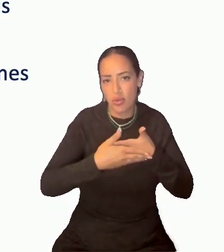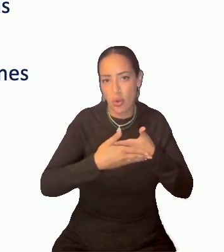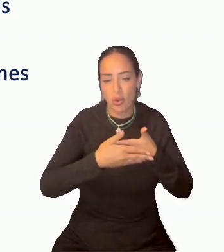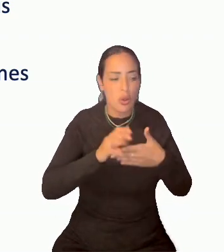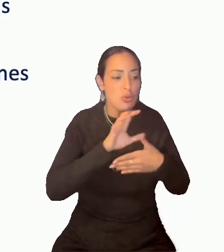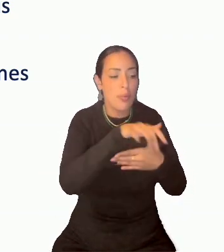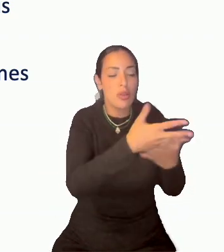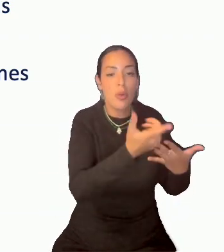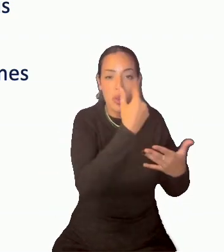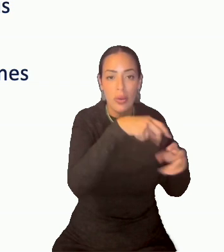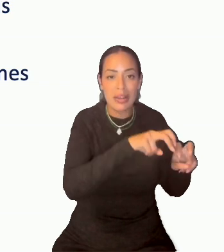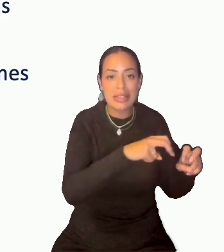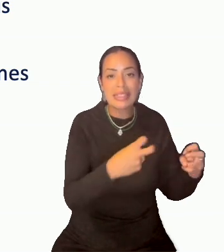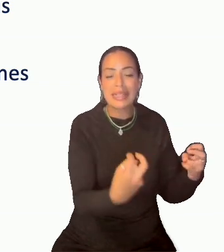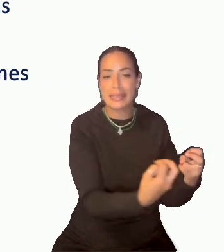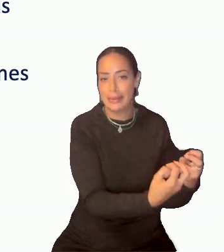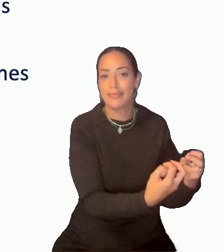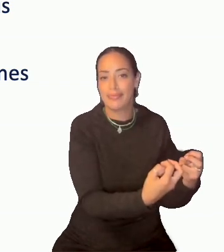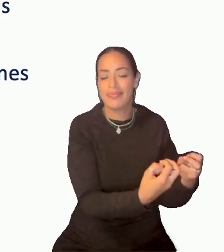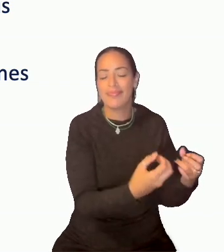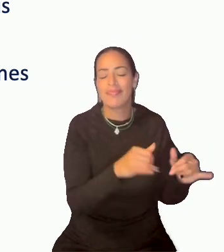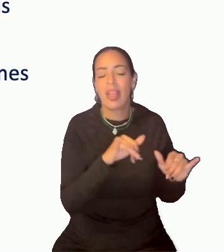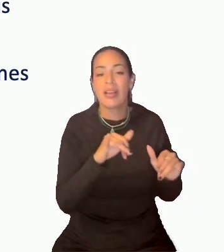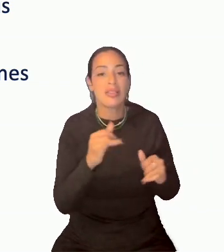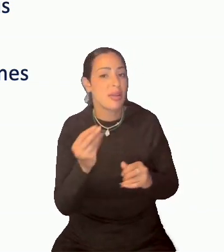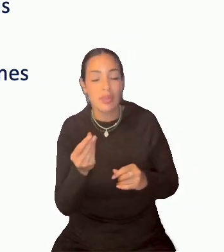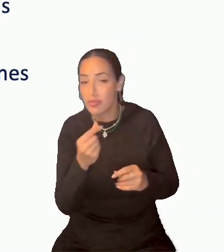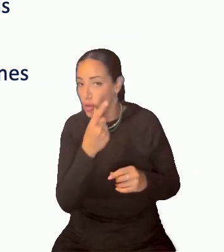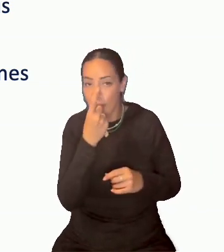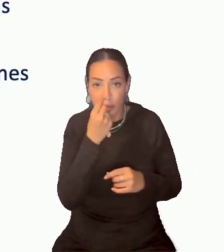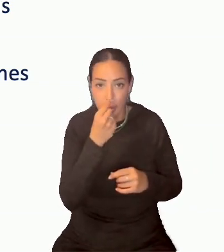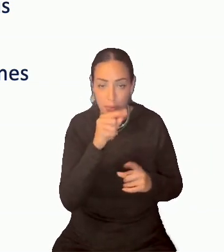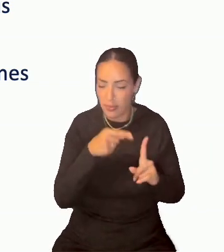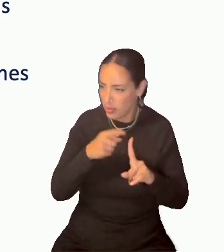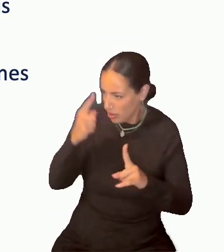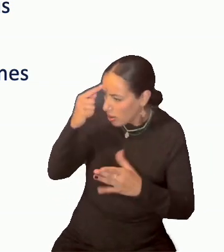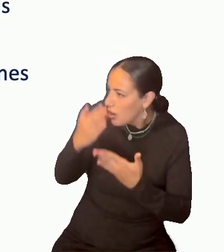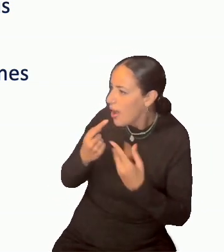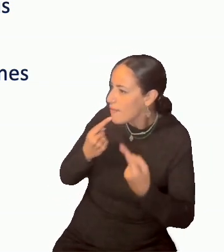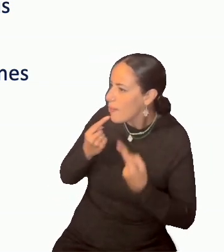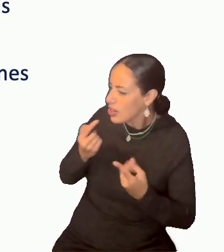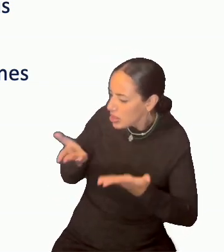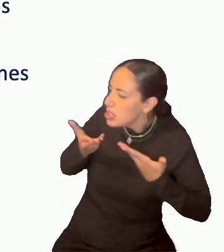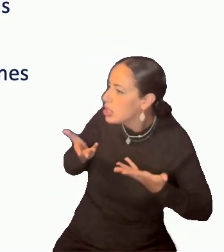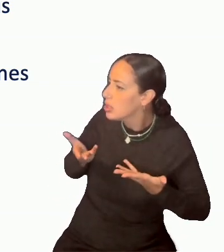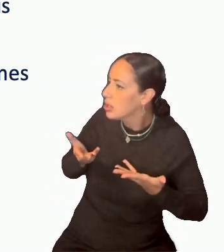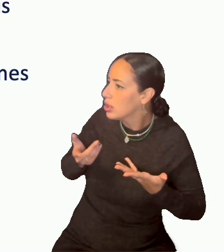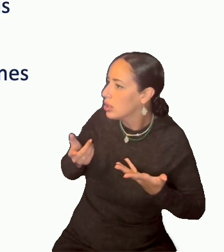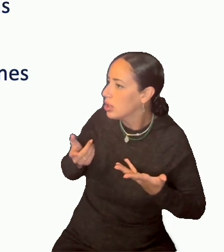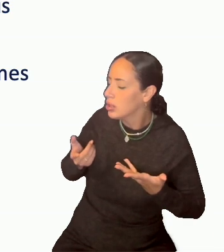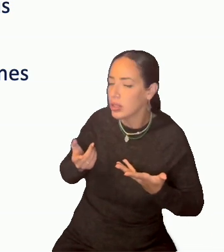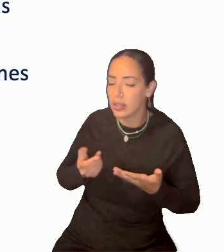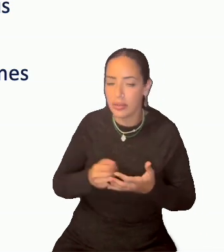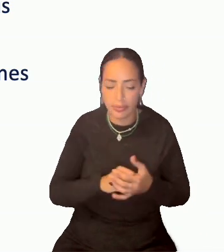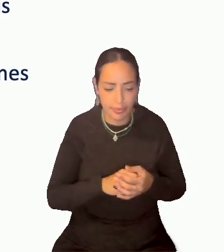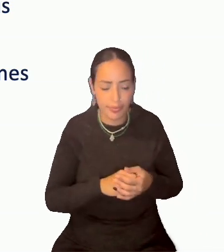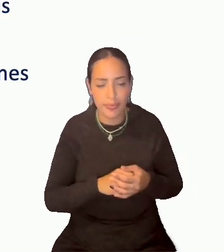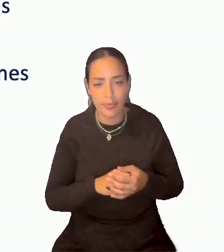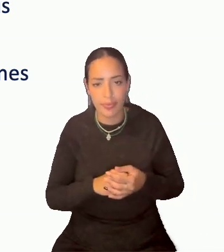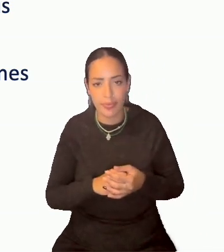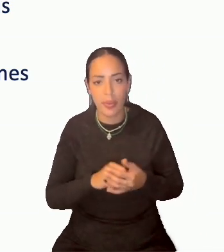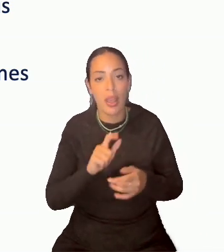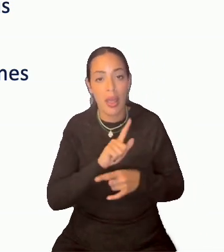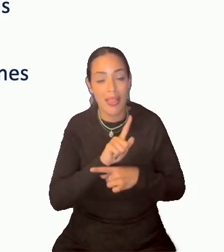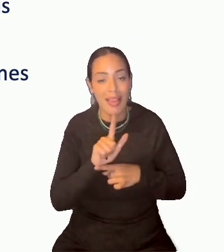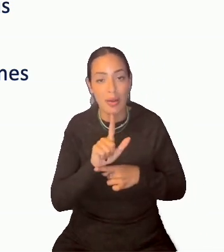seated. However, this may not always be possible, and a family member may demand the information as soon as you identify yourself, in which